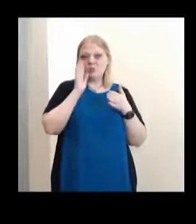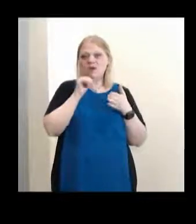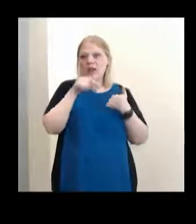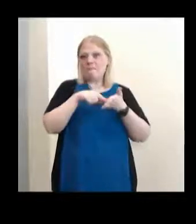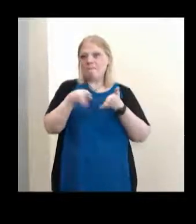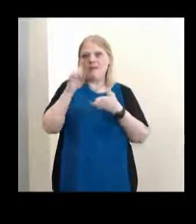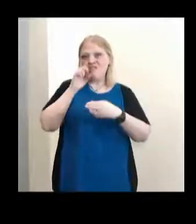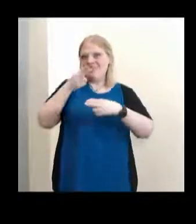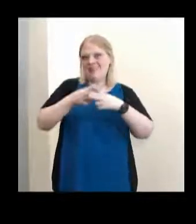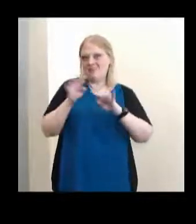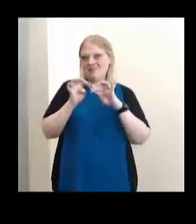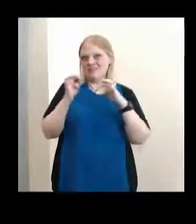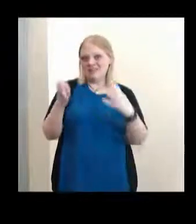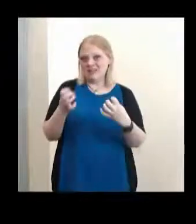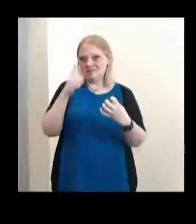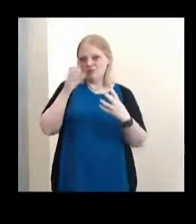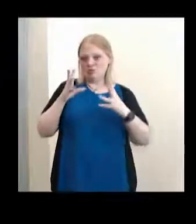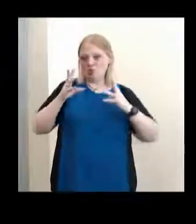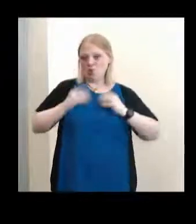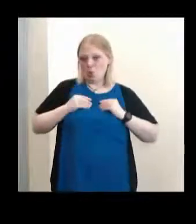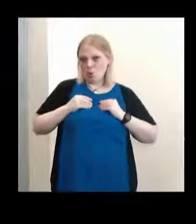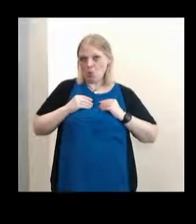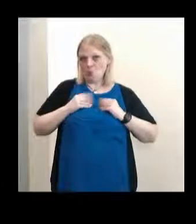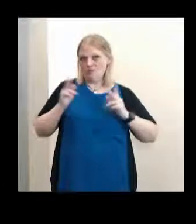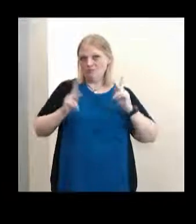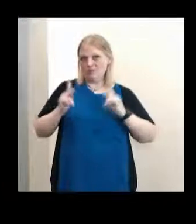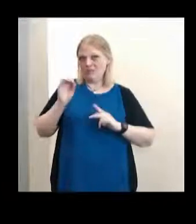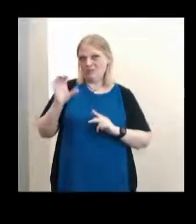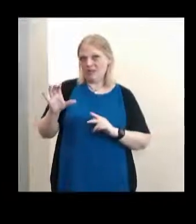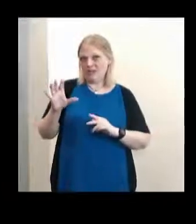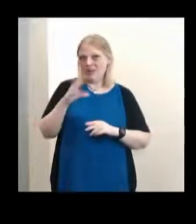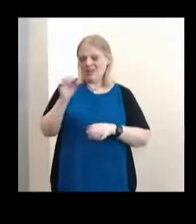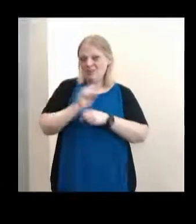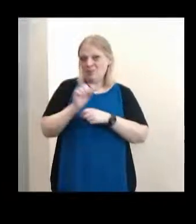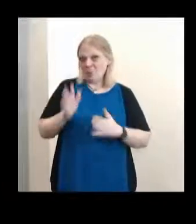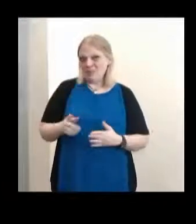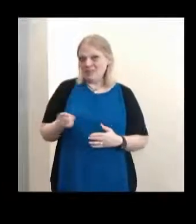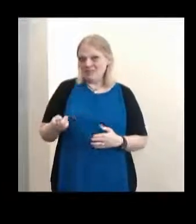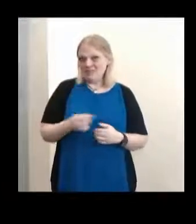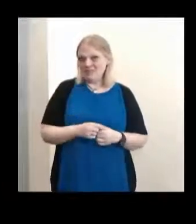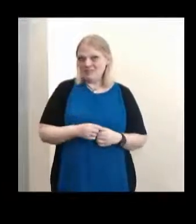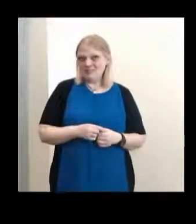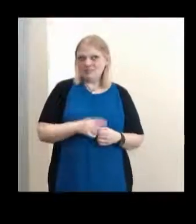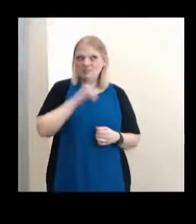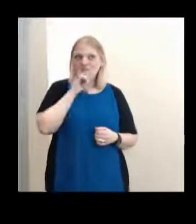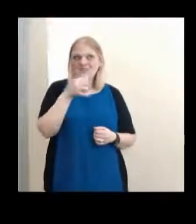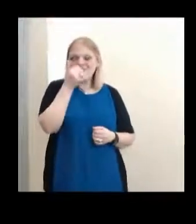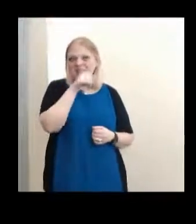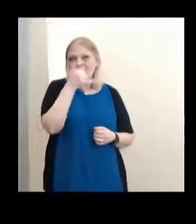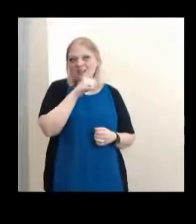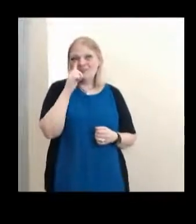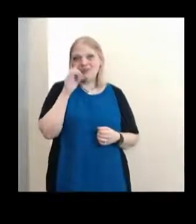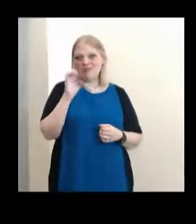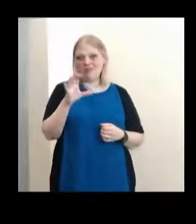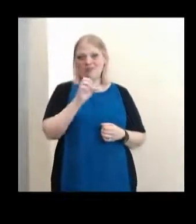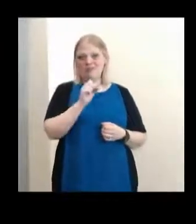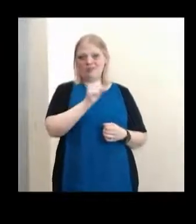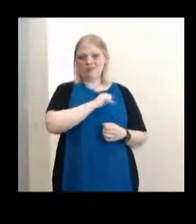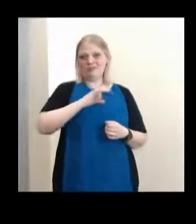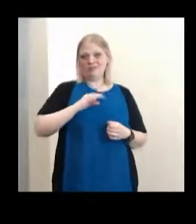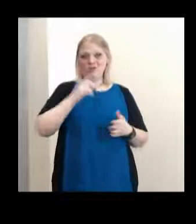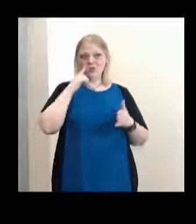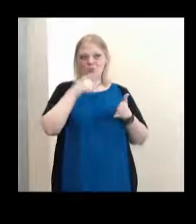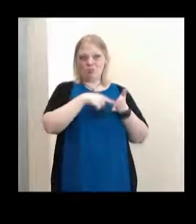name of a stadium that's owned by the people of Erie County, especially Erie County employees' fees. It would be really silly for the Erie County employees to be paying a